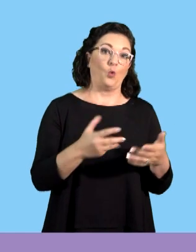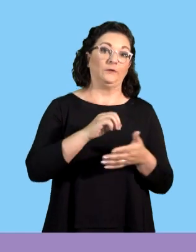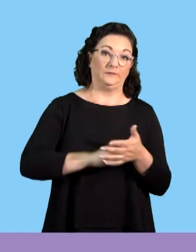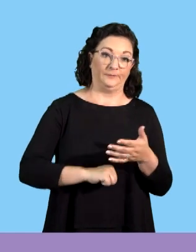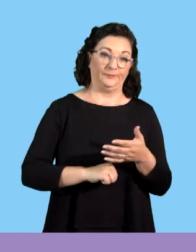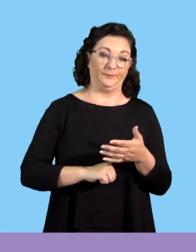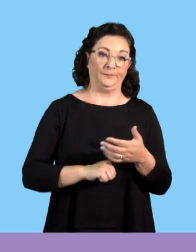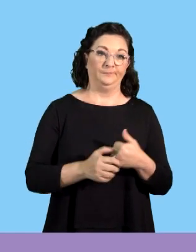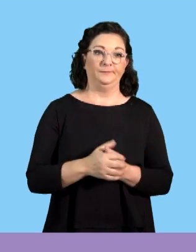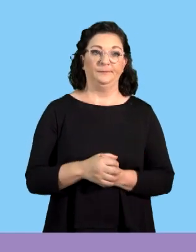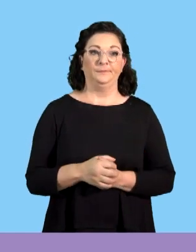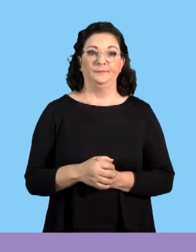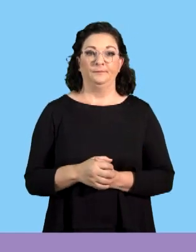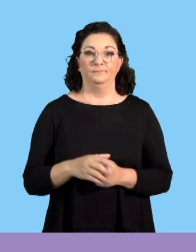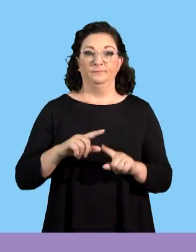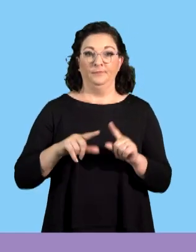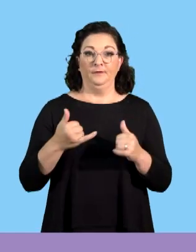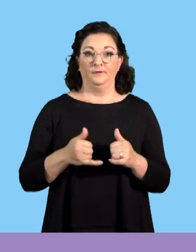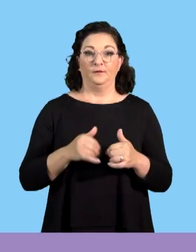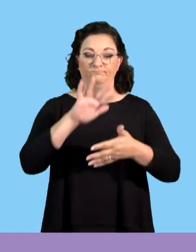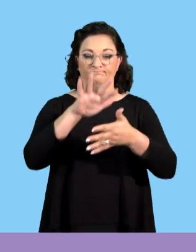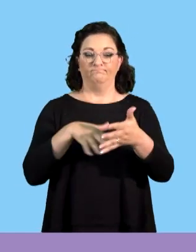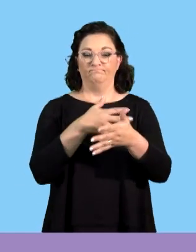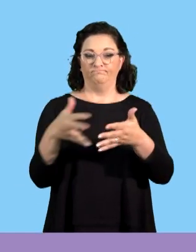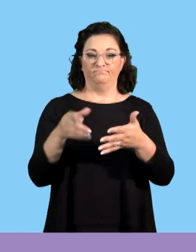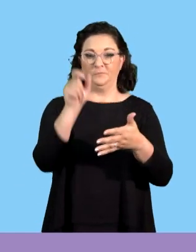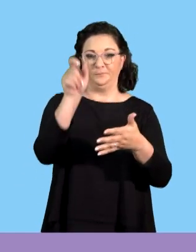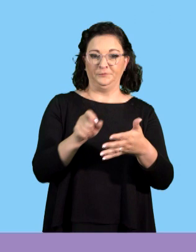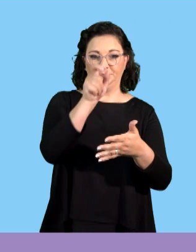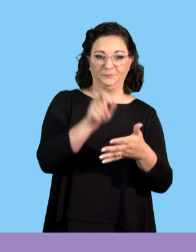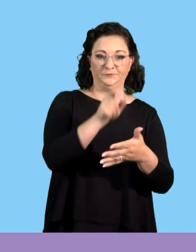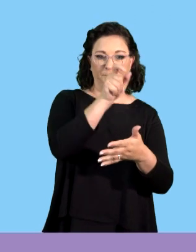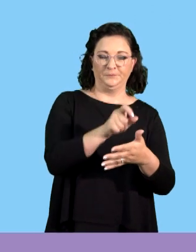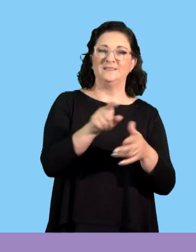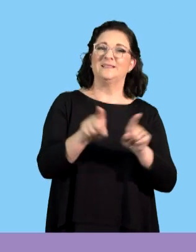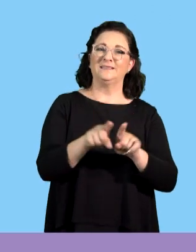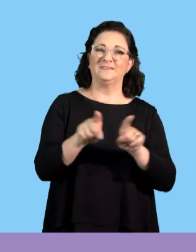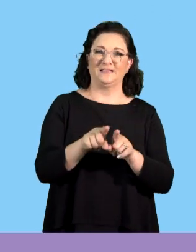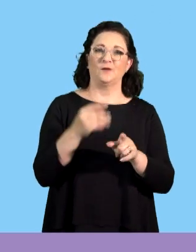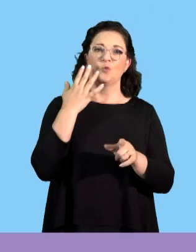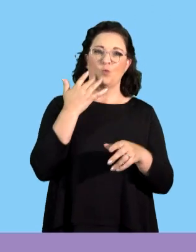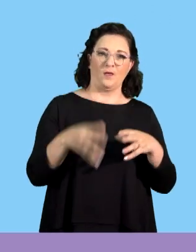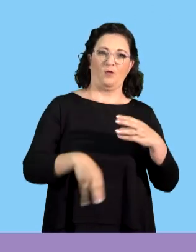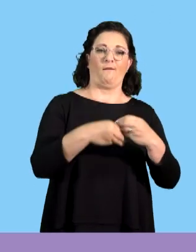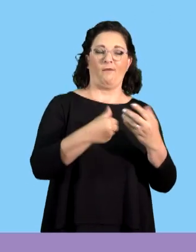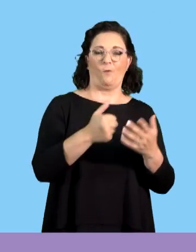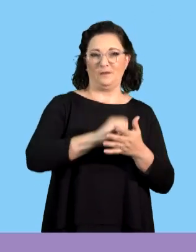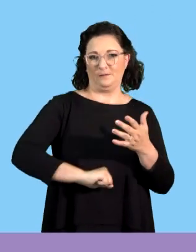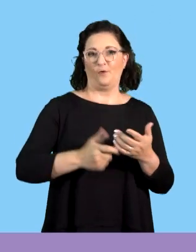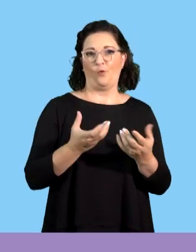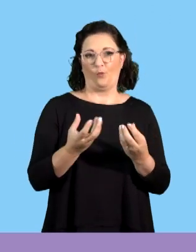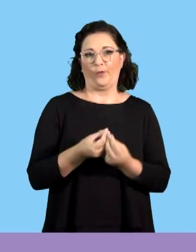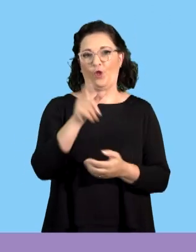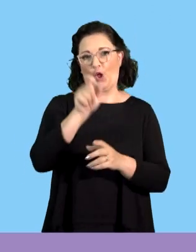decimal fractions, align digits according to their place value as you would with column addition and subtraction